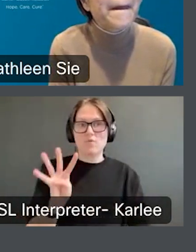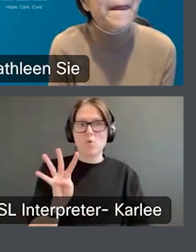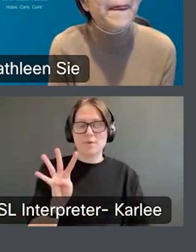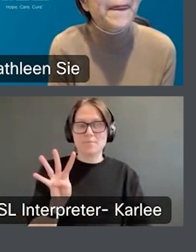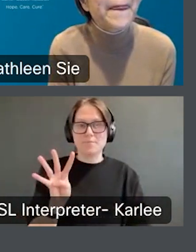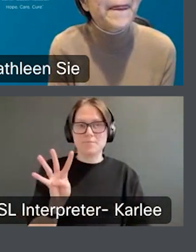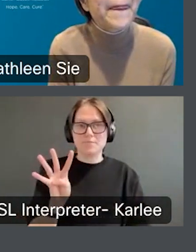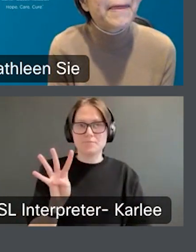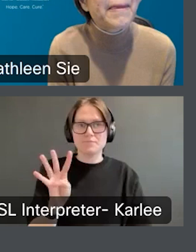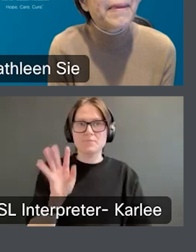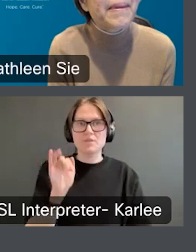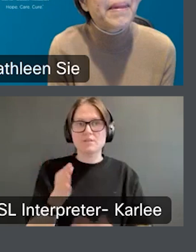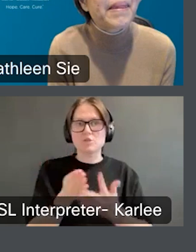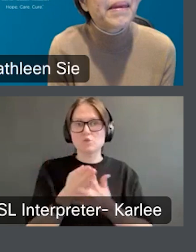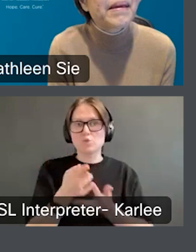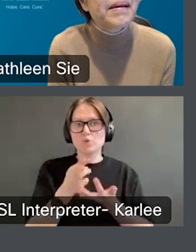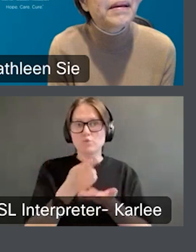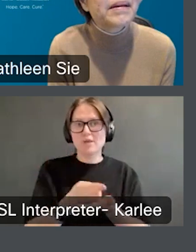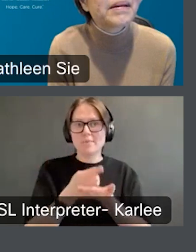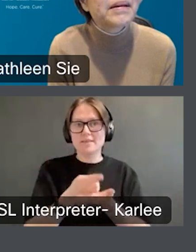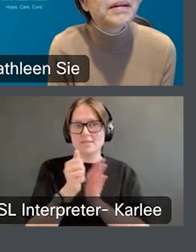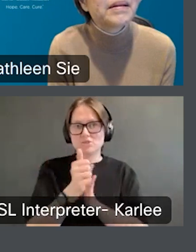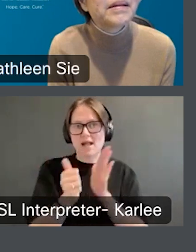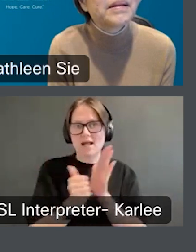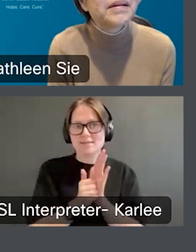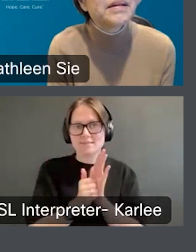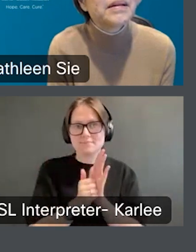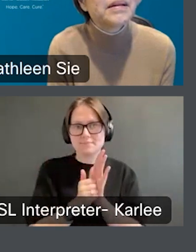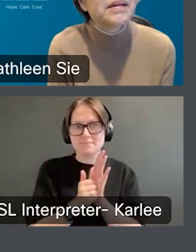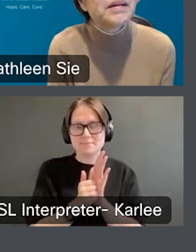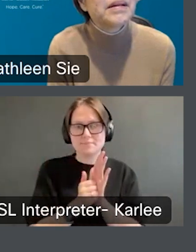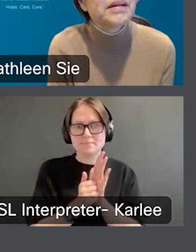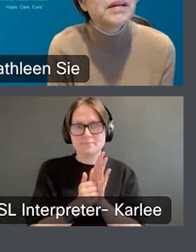the Rehabilitation Act.